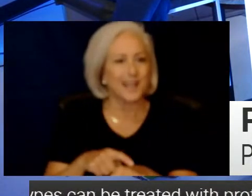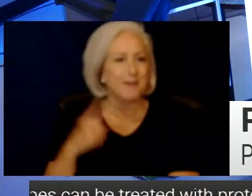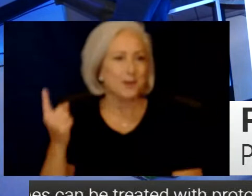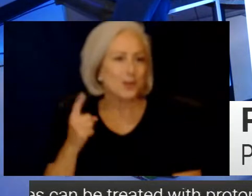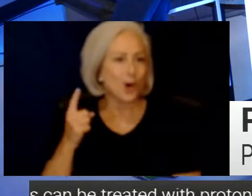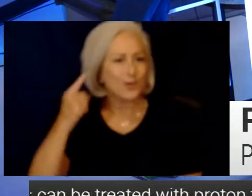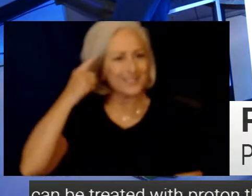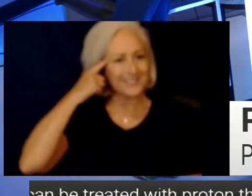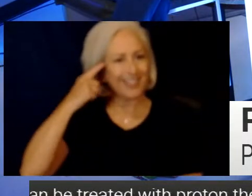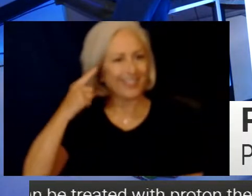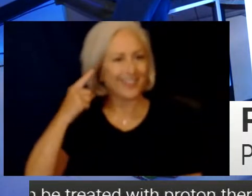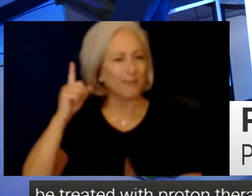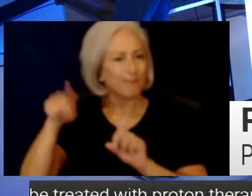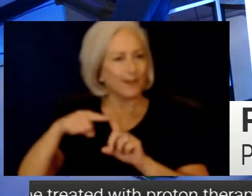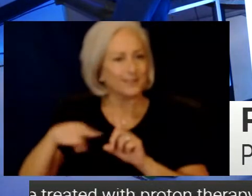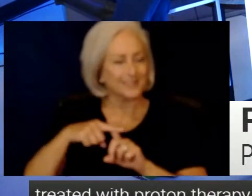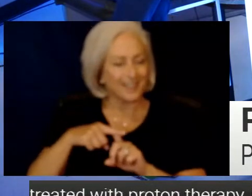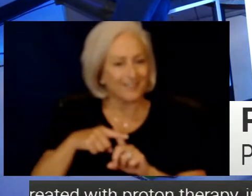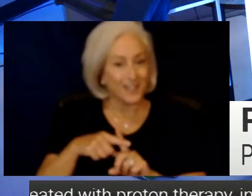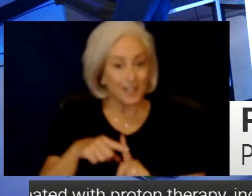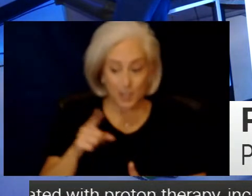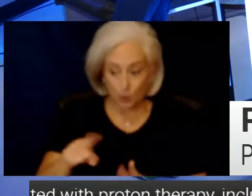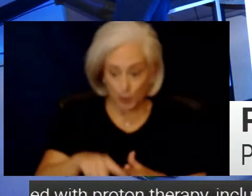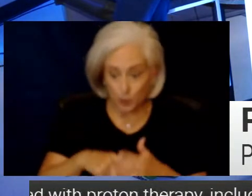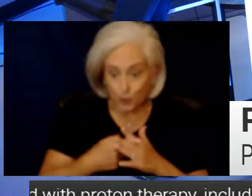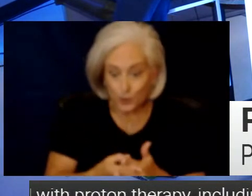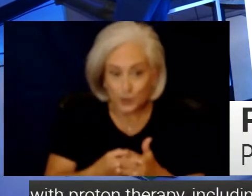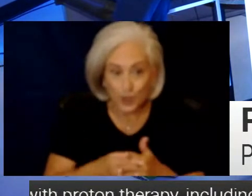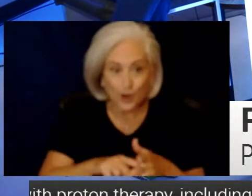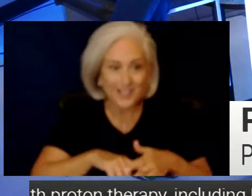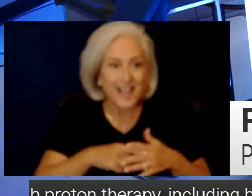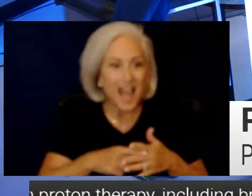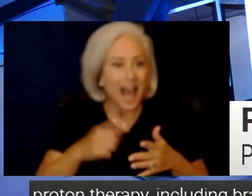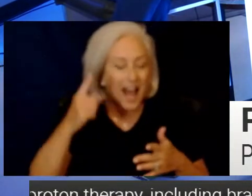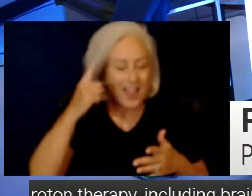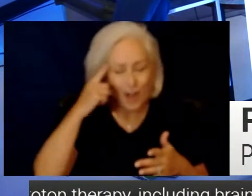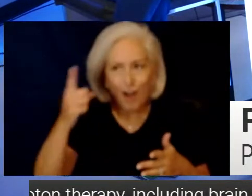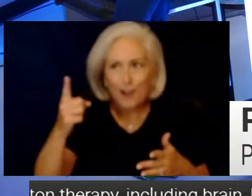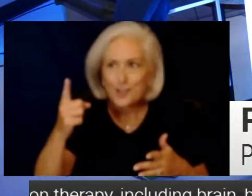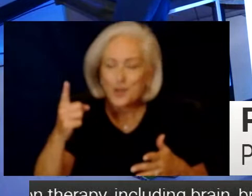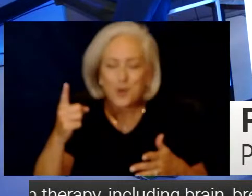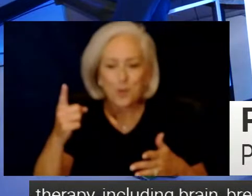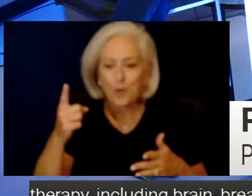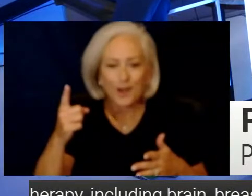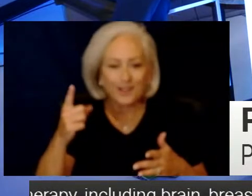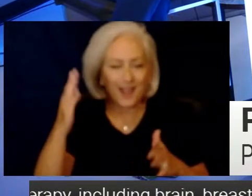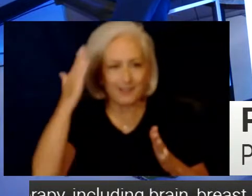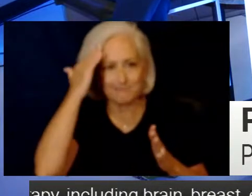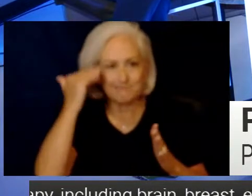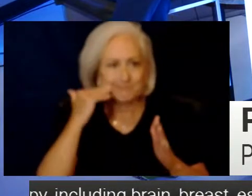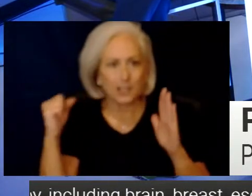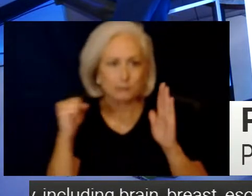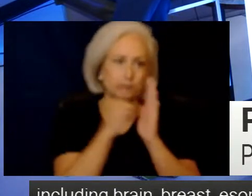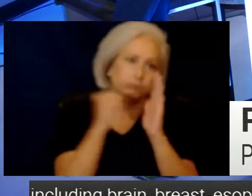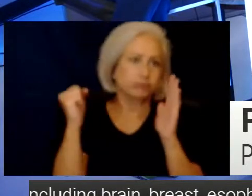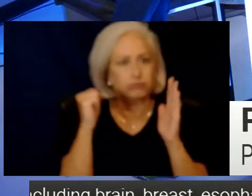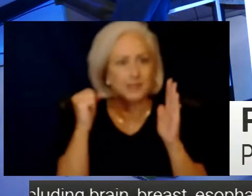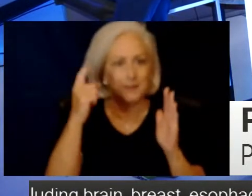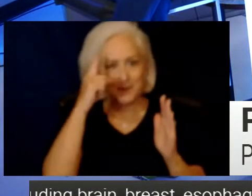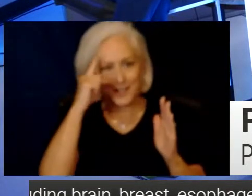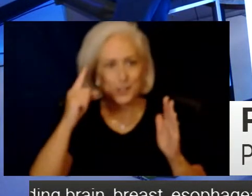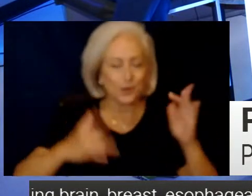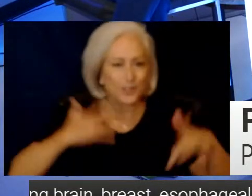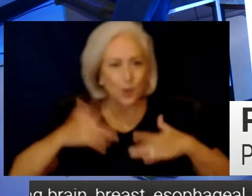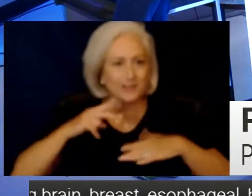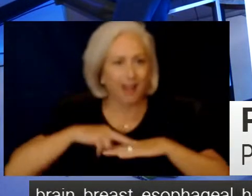starting the first proton patients, I was a little worried you're going to get a concussion because you're going to be bouncing off the ceiling a little bit. All right, let's go to some of the questions from